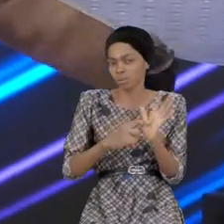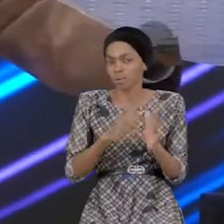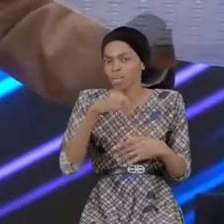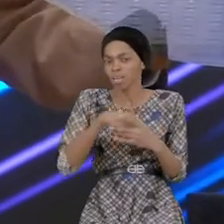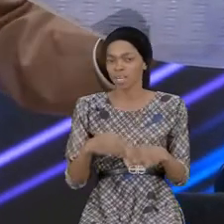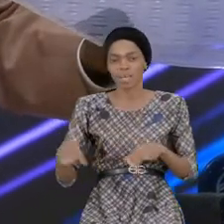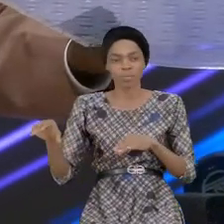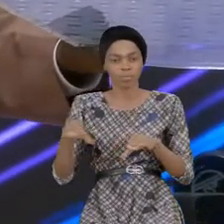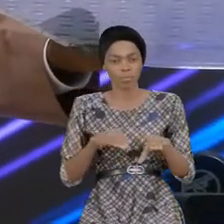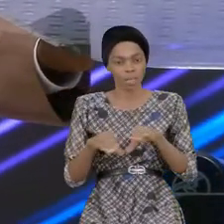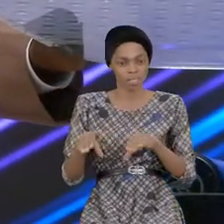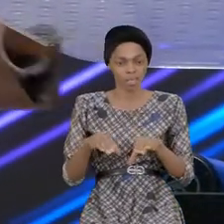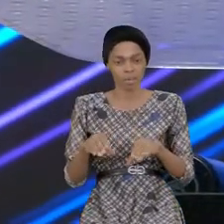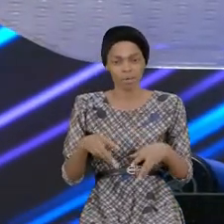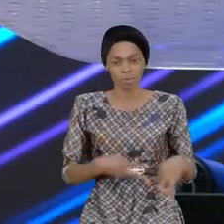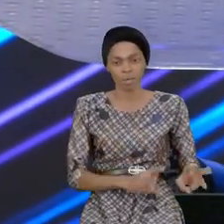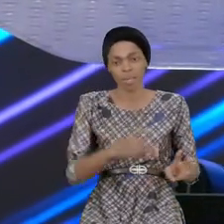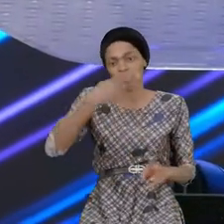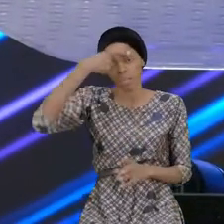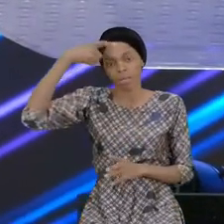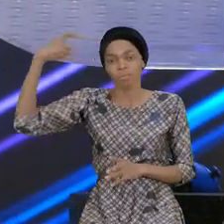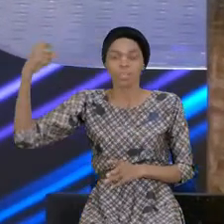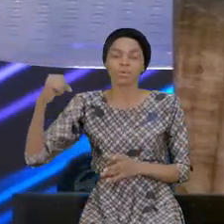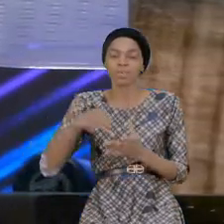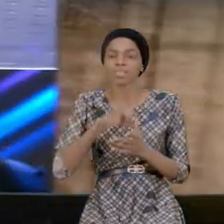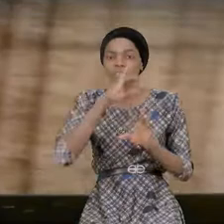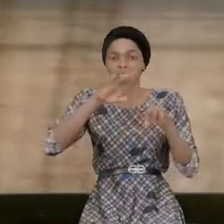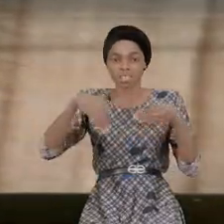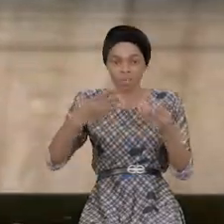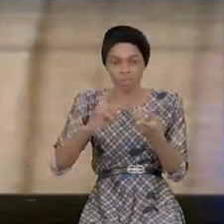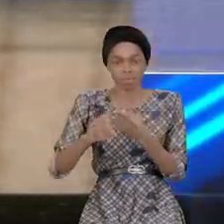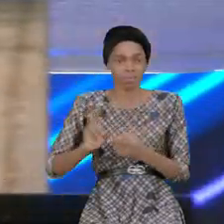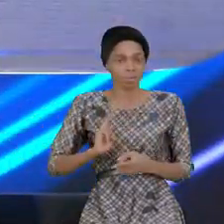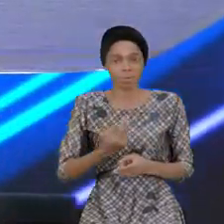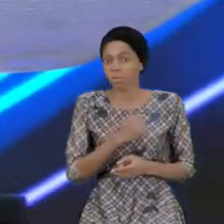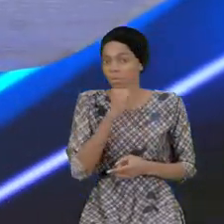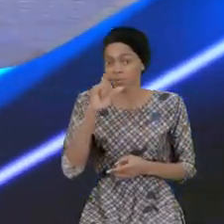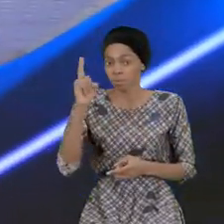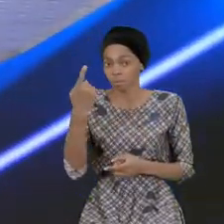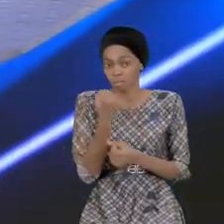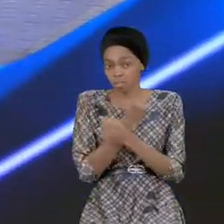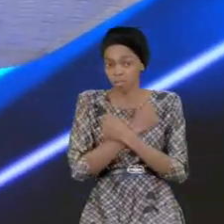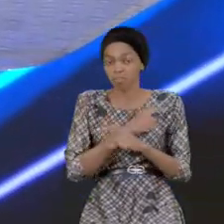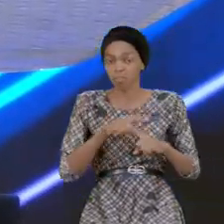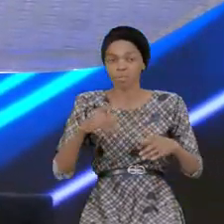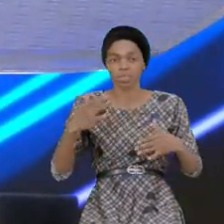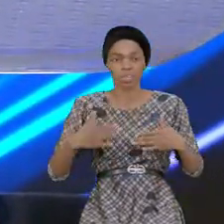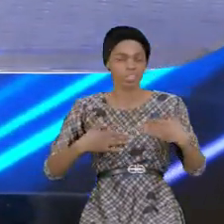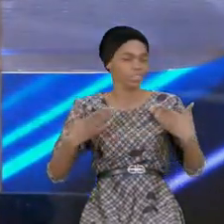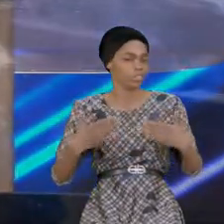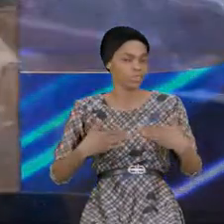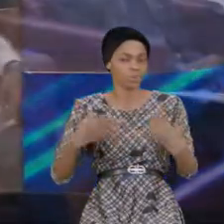way, because it is given unto us. Not only love, but joy. Look at Romans